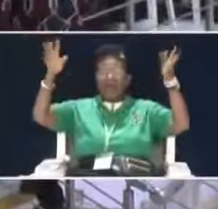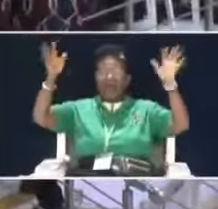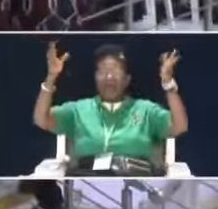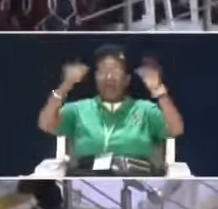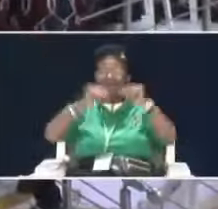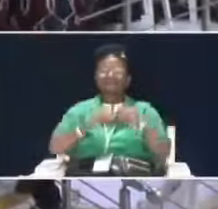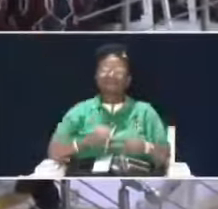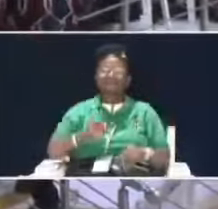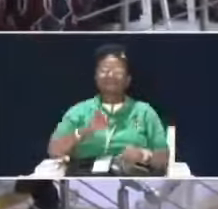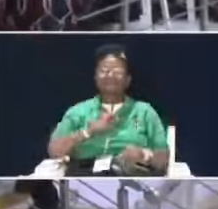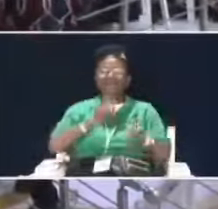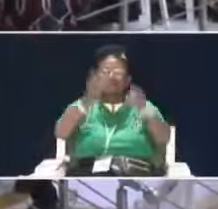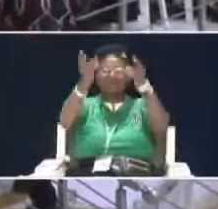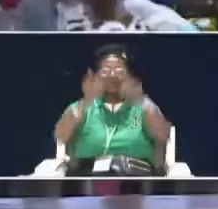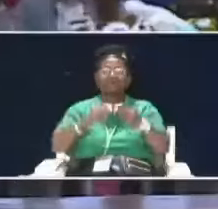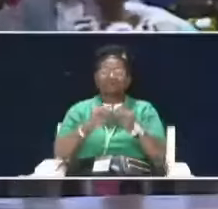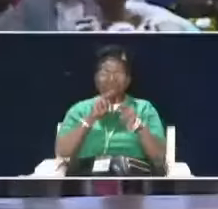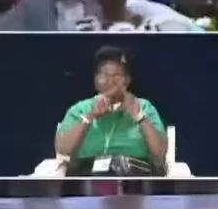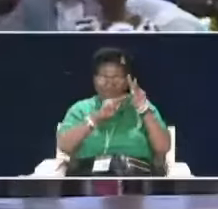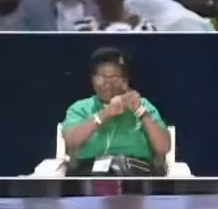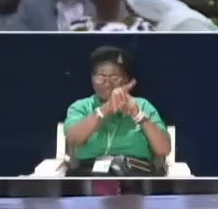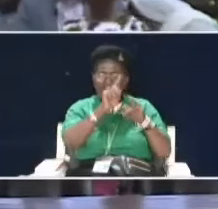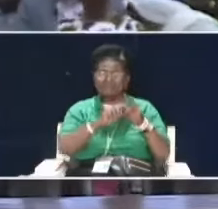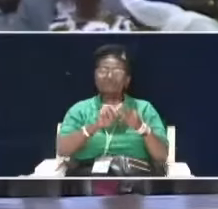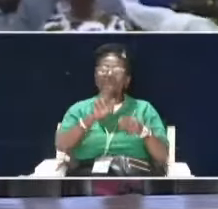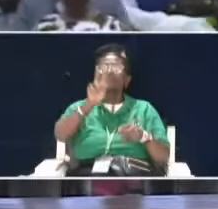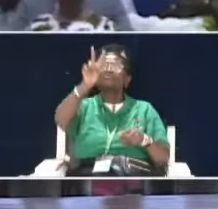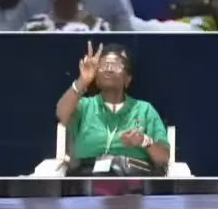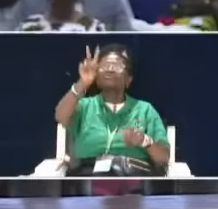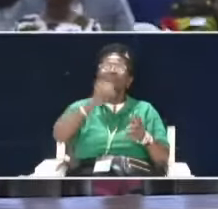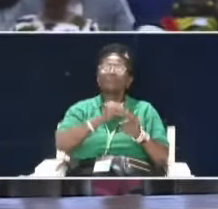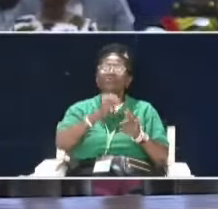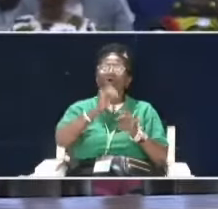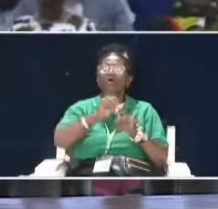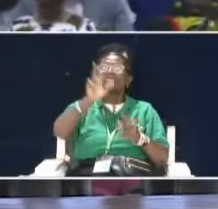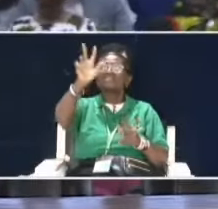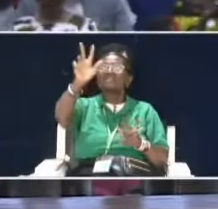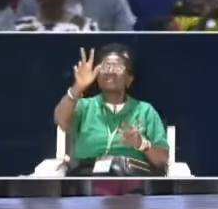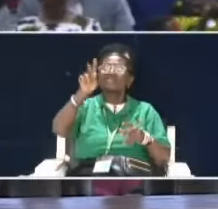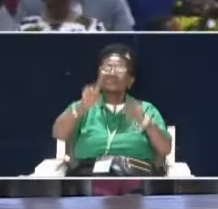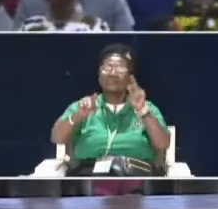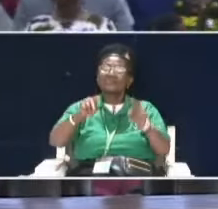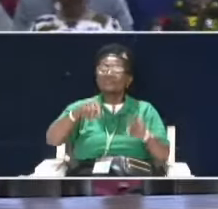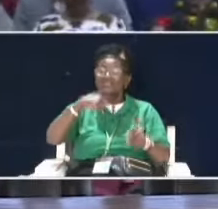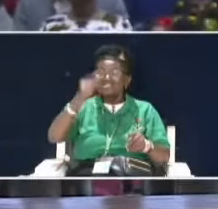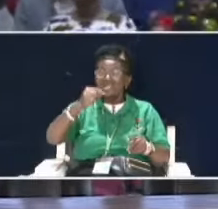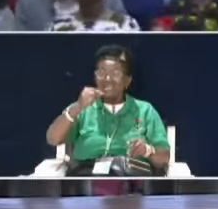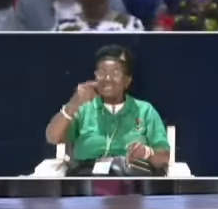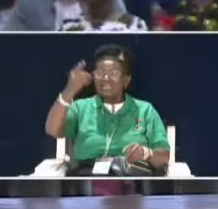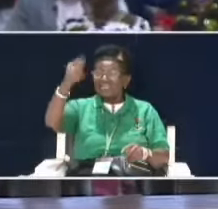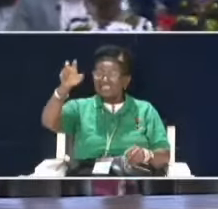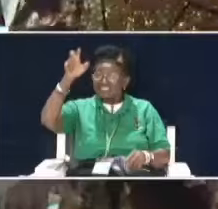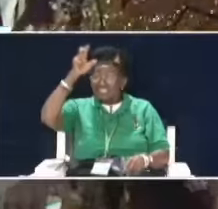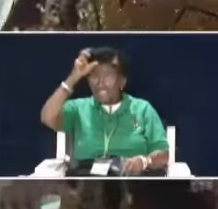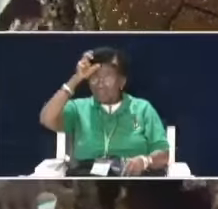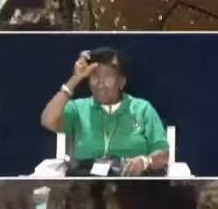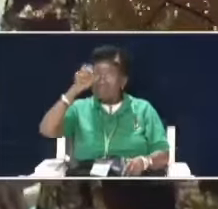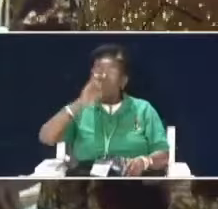I want you to prophesy to two or three people and say, the devil is in trouble in my life tonight.